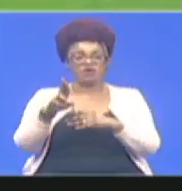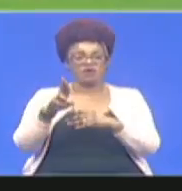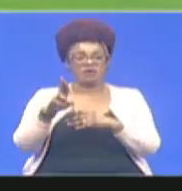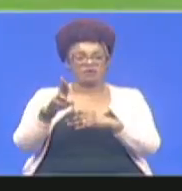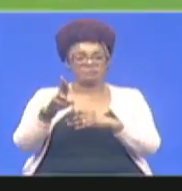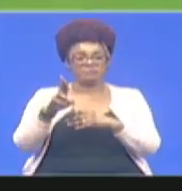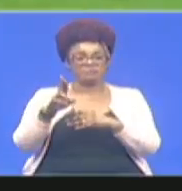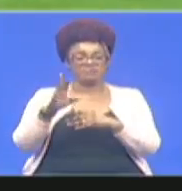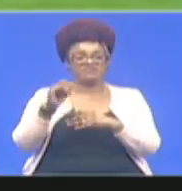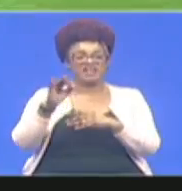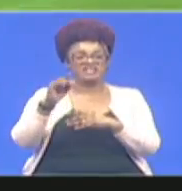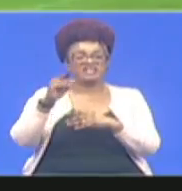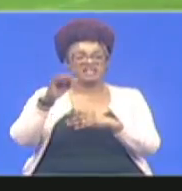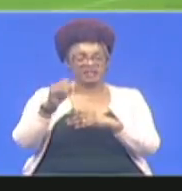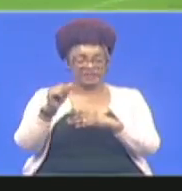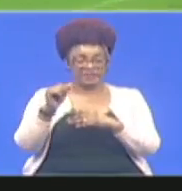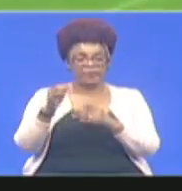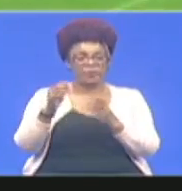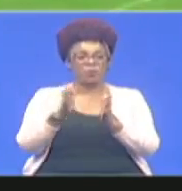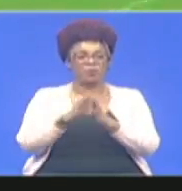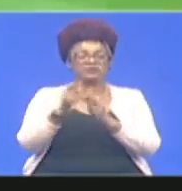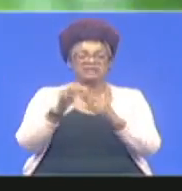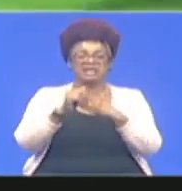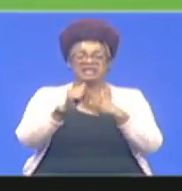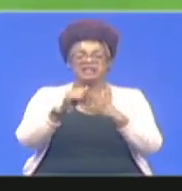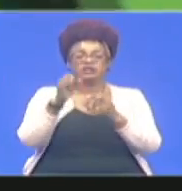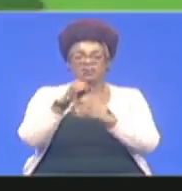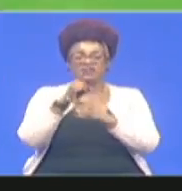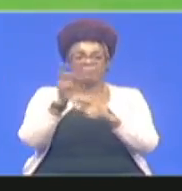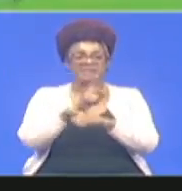Francis Afirie gave the Green Army the lead in the 12th minute,